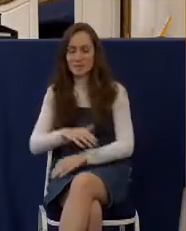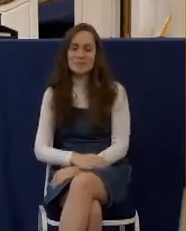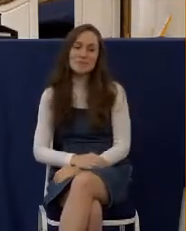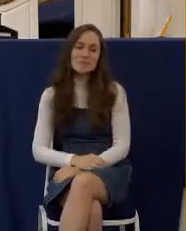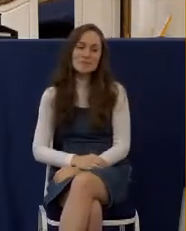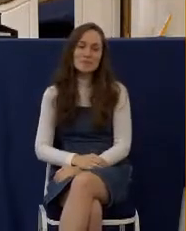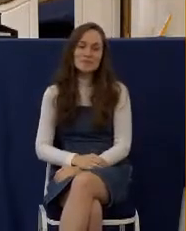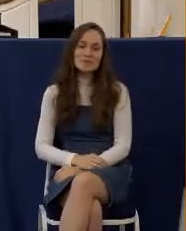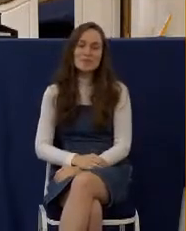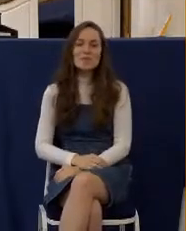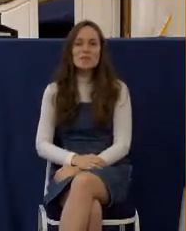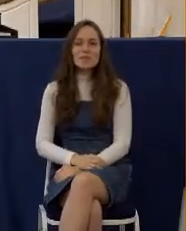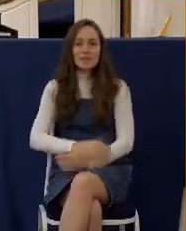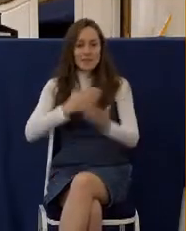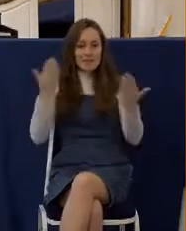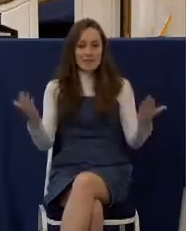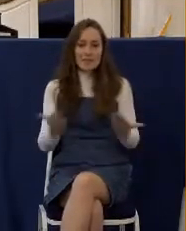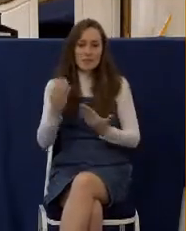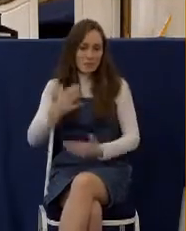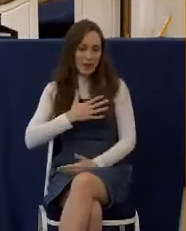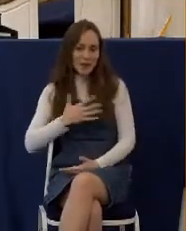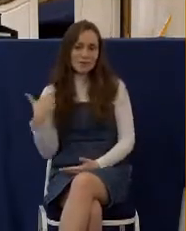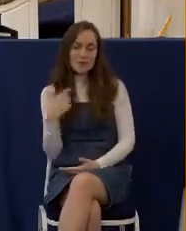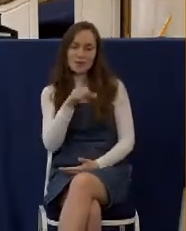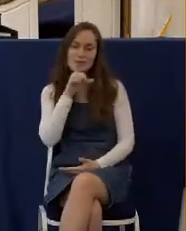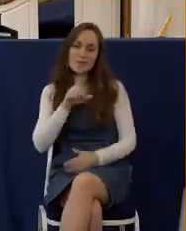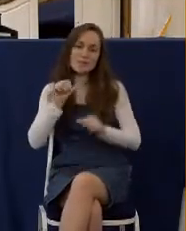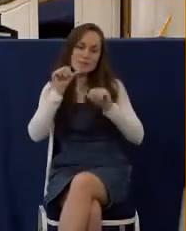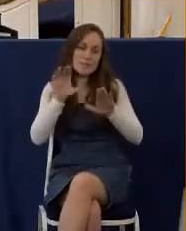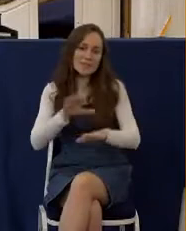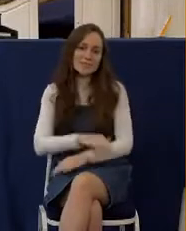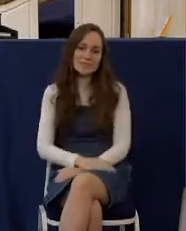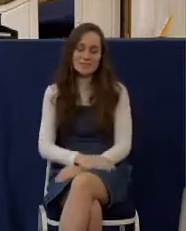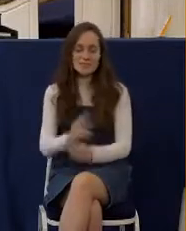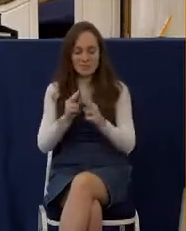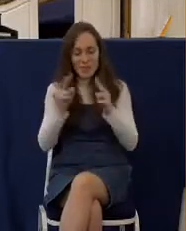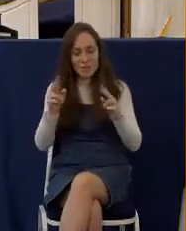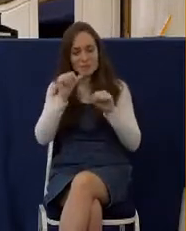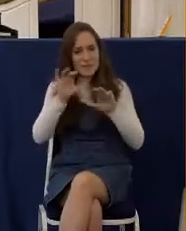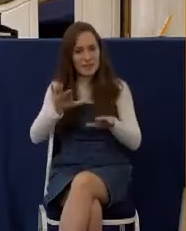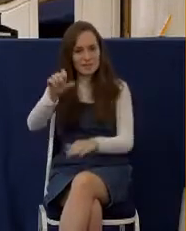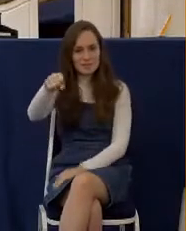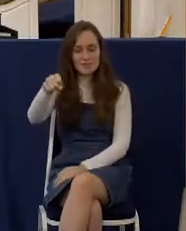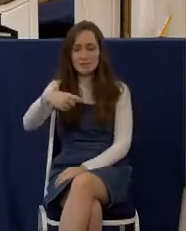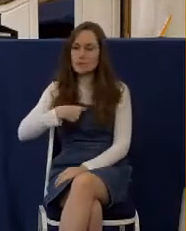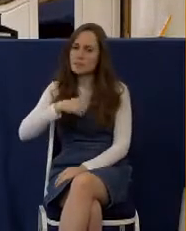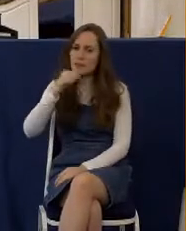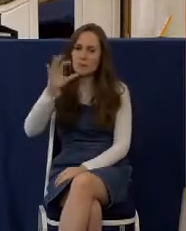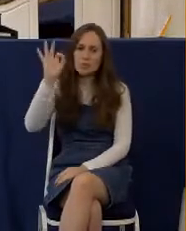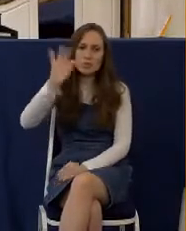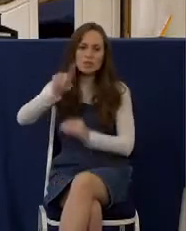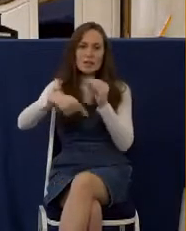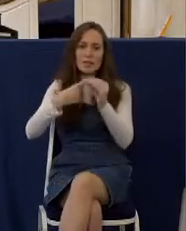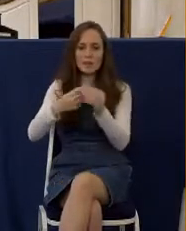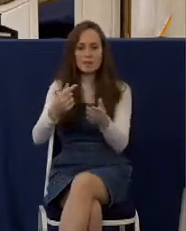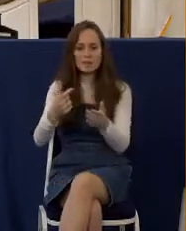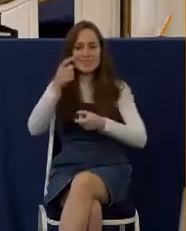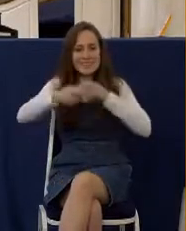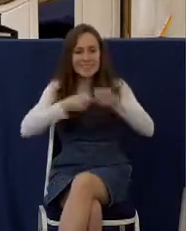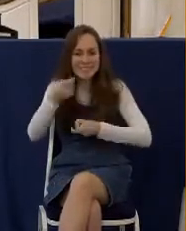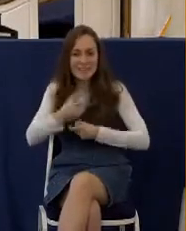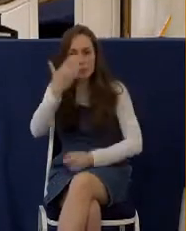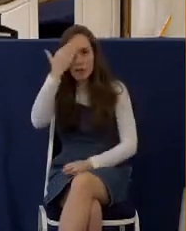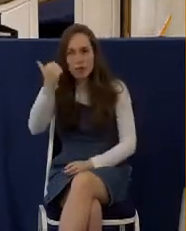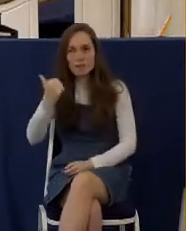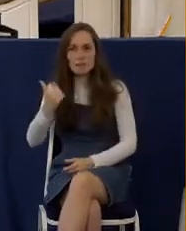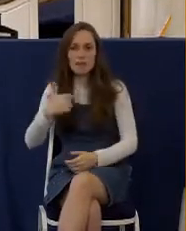You know, we here at Grace, we're so blessed. We really are. And I'm not preaching on the topic of giving because I'm trying to